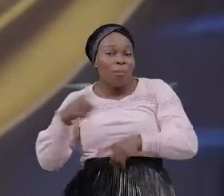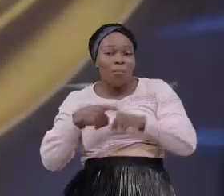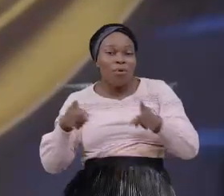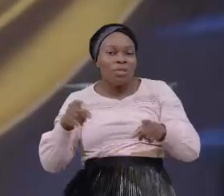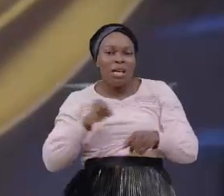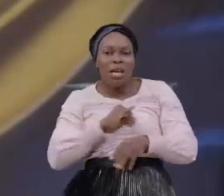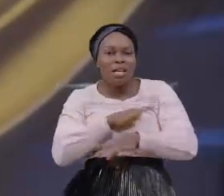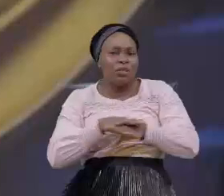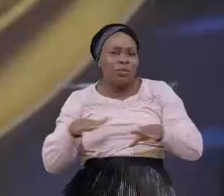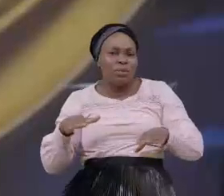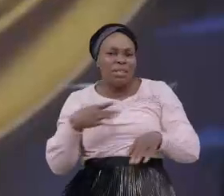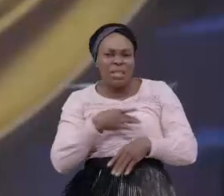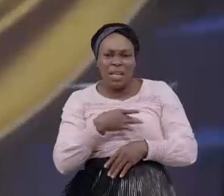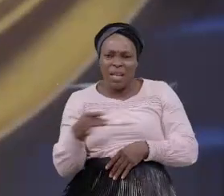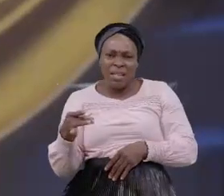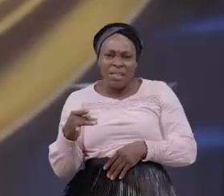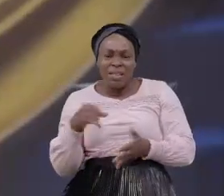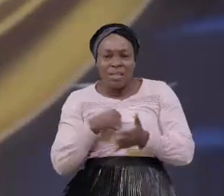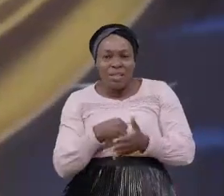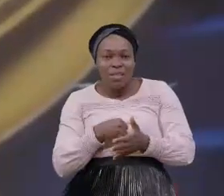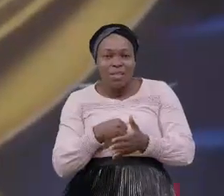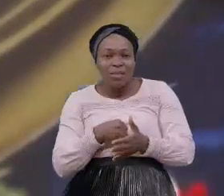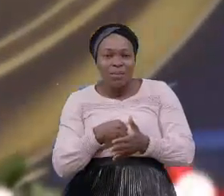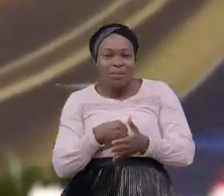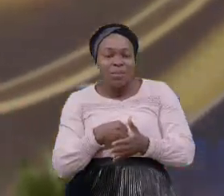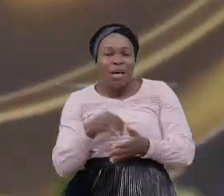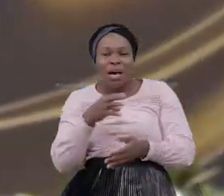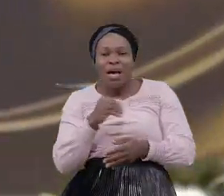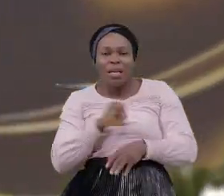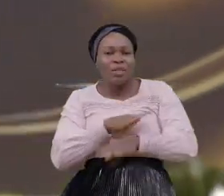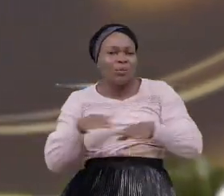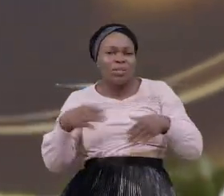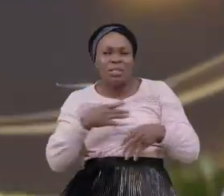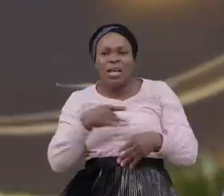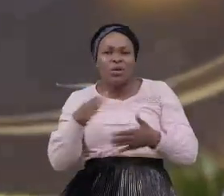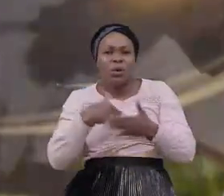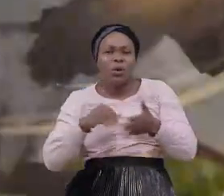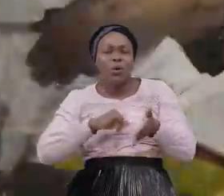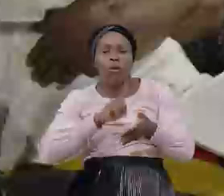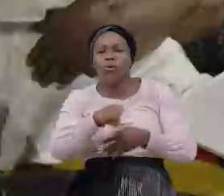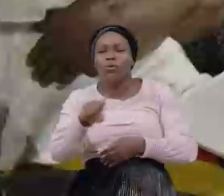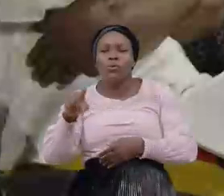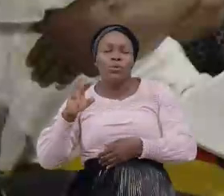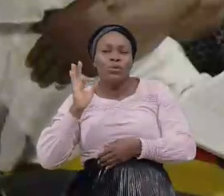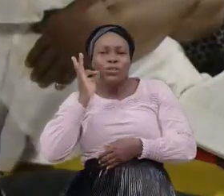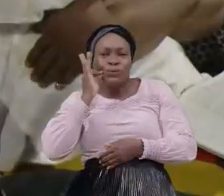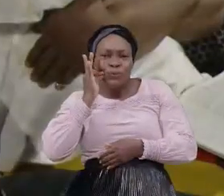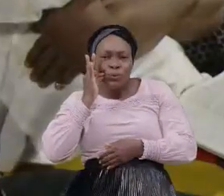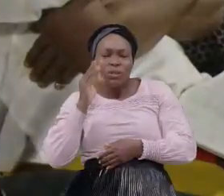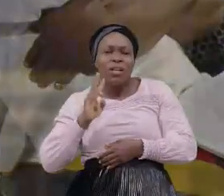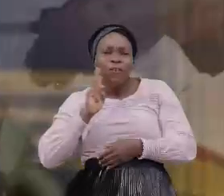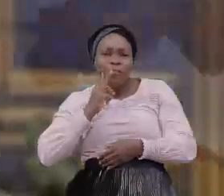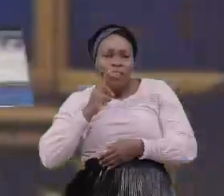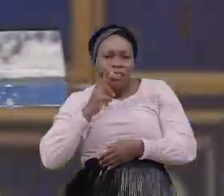What's your problem? I don't like all those fruits. I don't like the vegetables. Now, give me what I